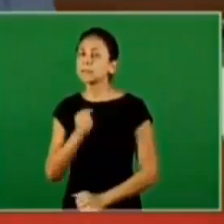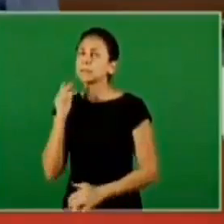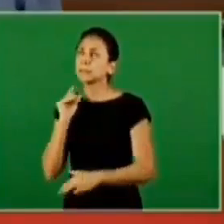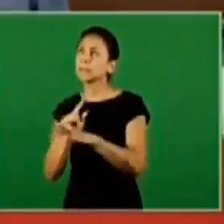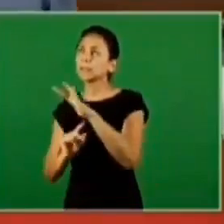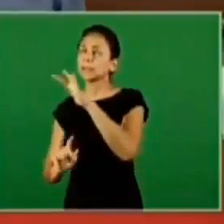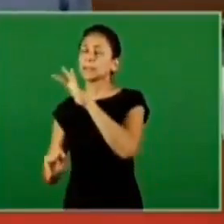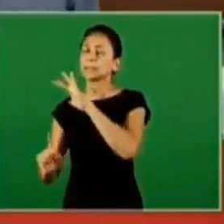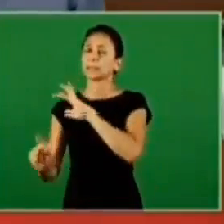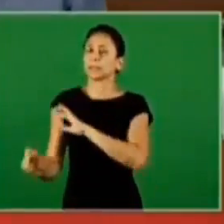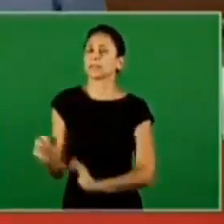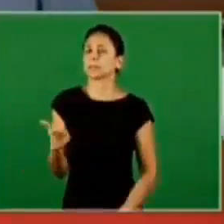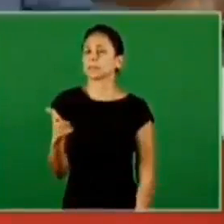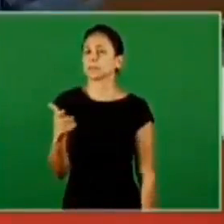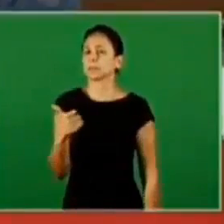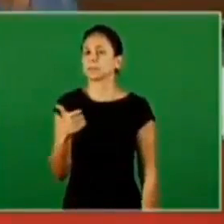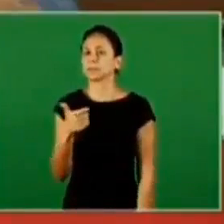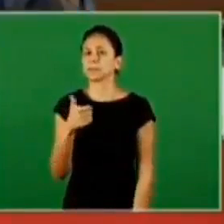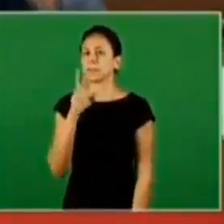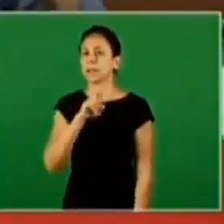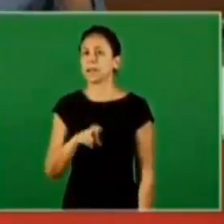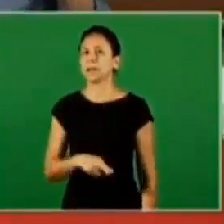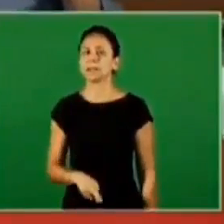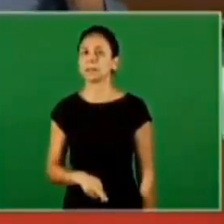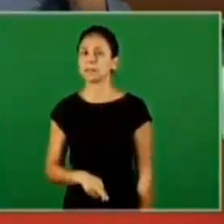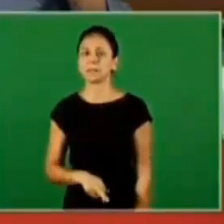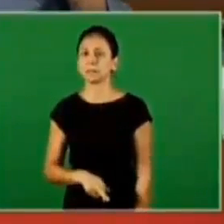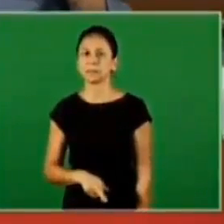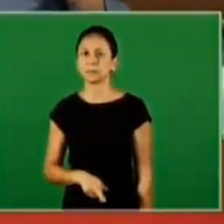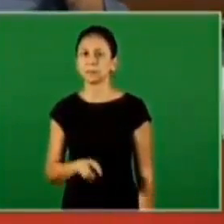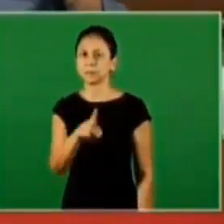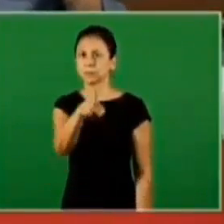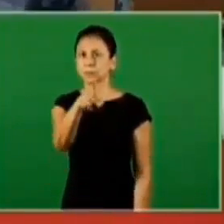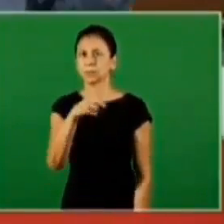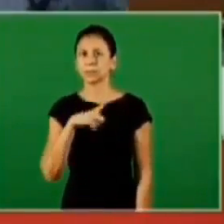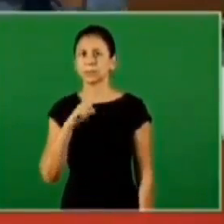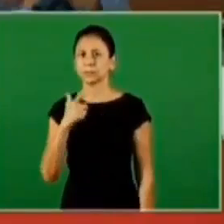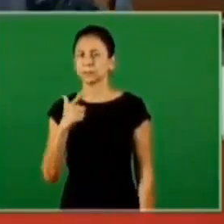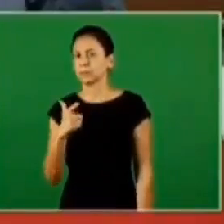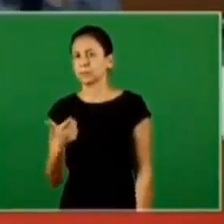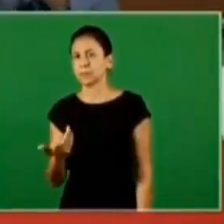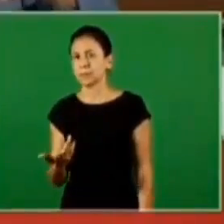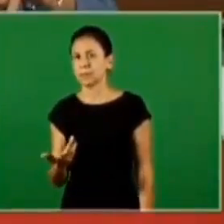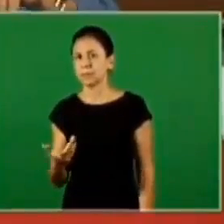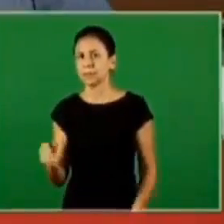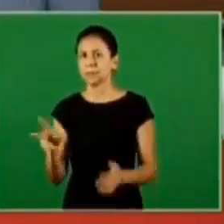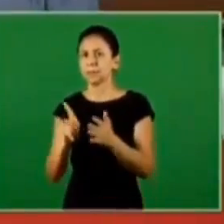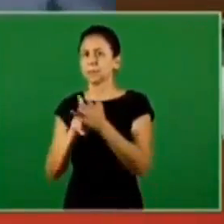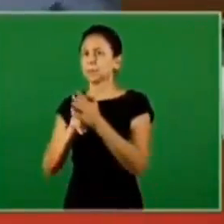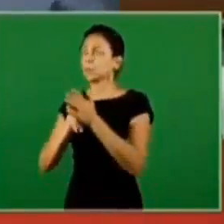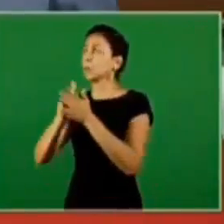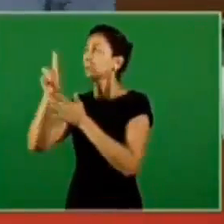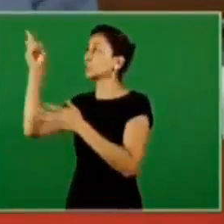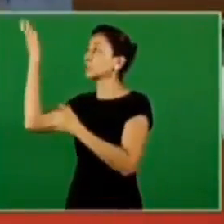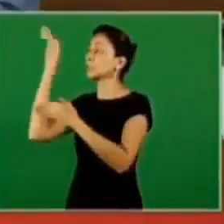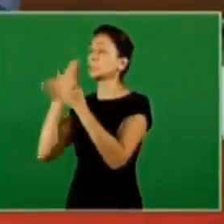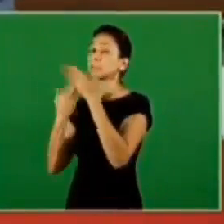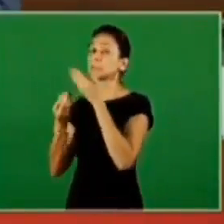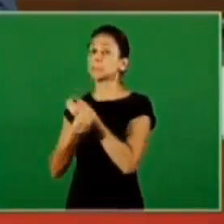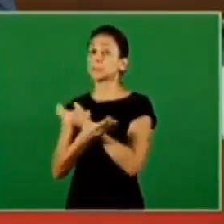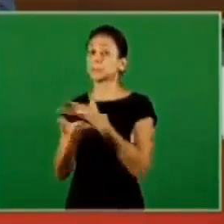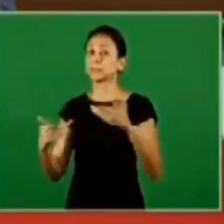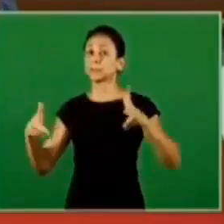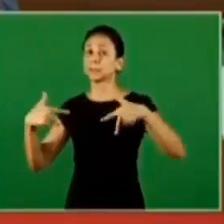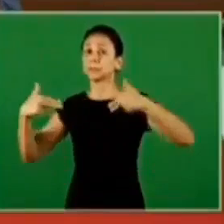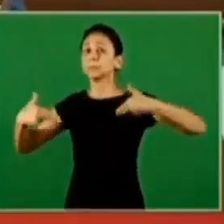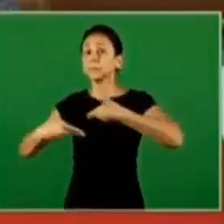light of reason. It's the light of revelation. It's not you who have this light. This light comes to